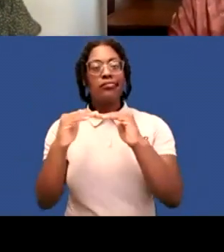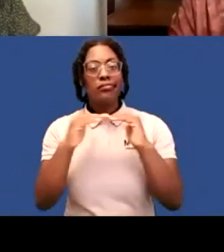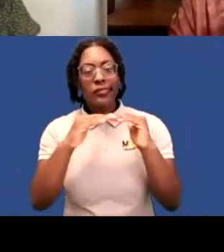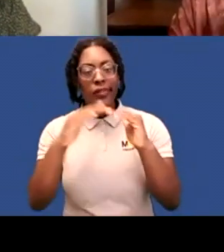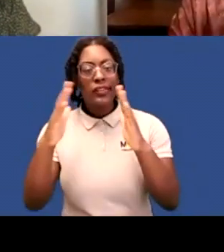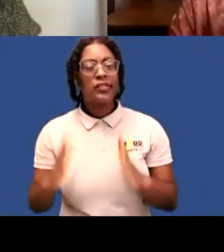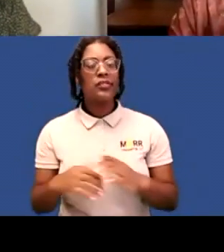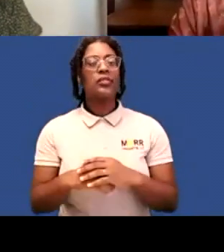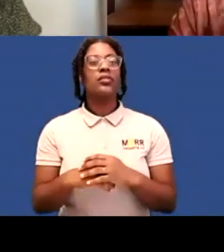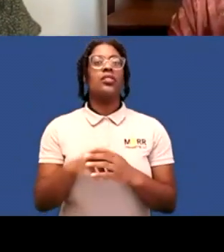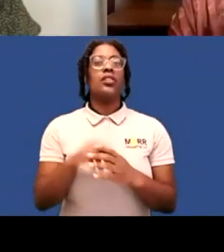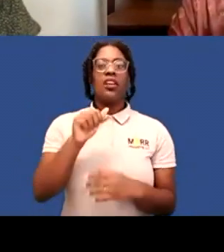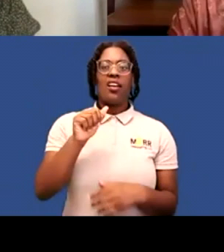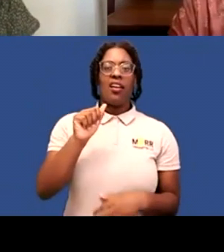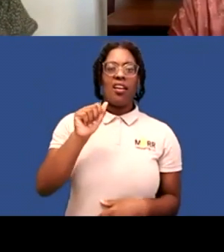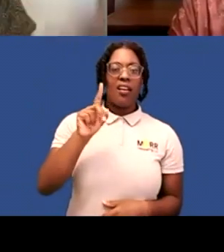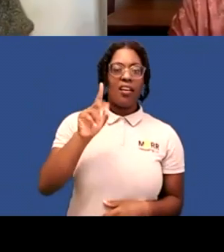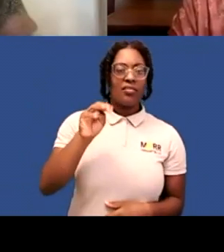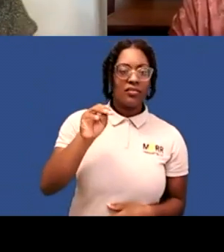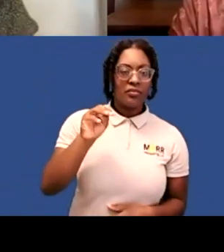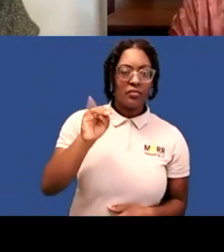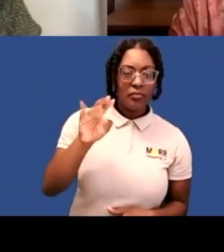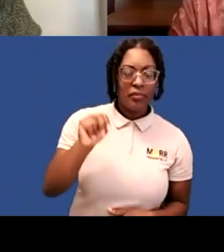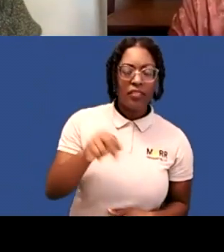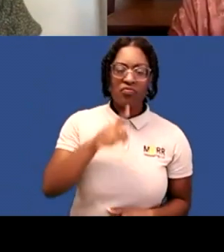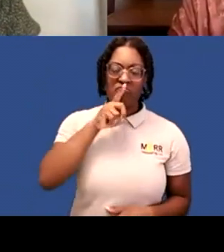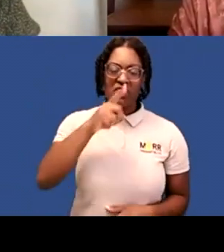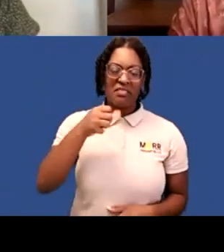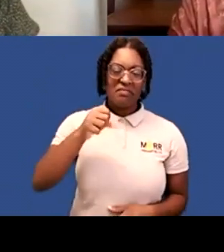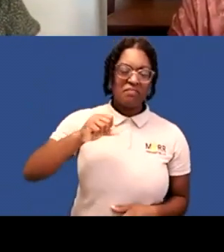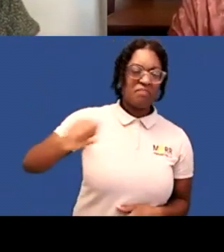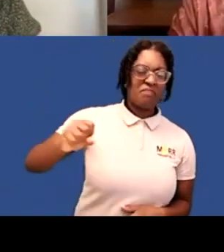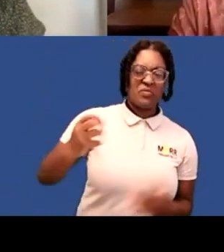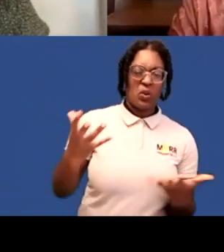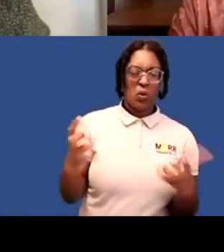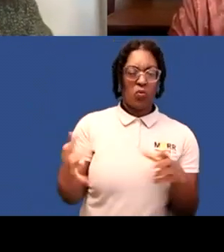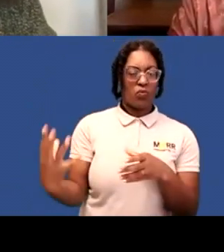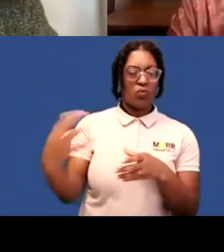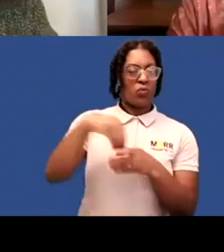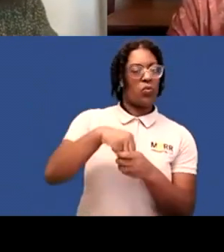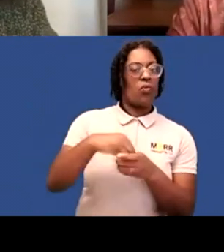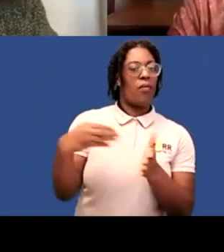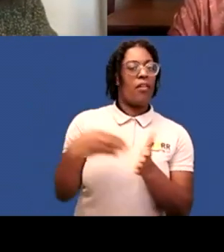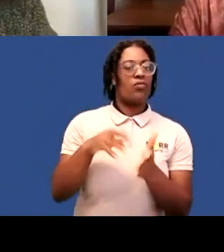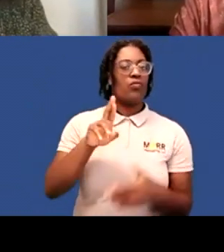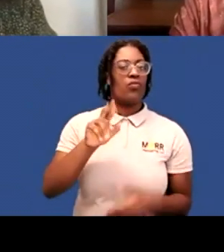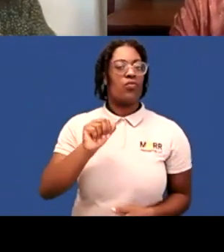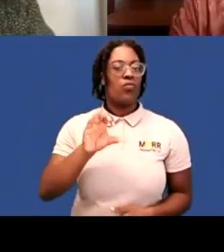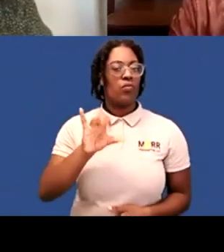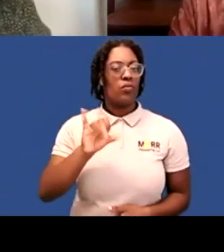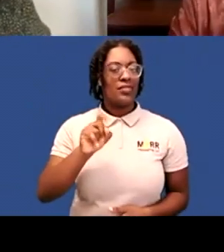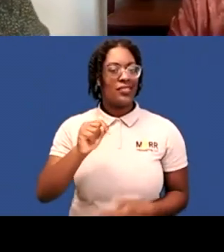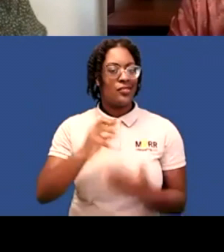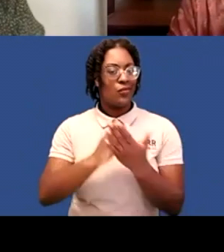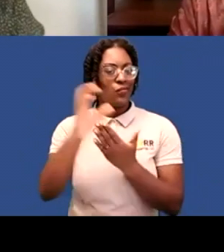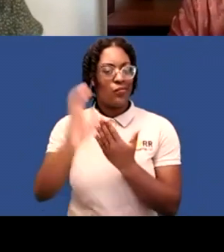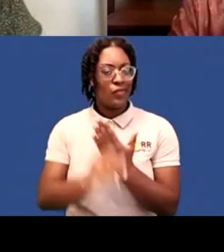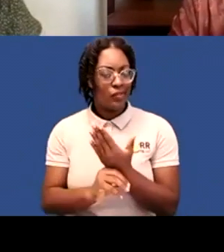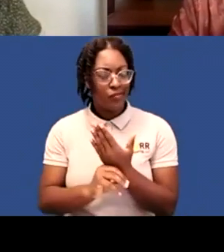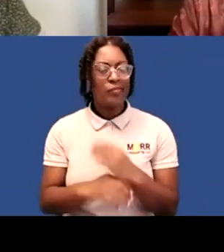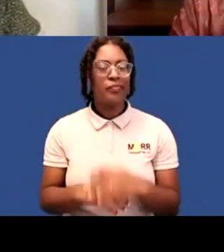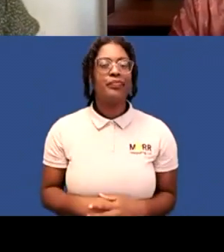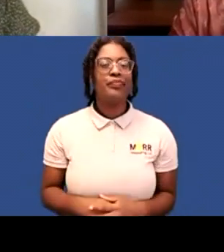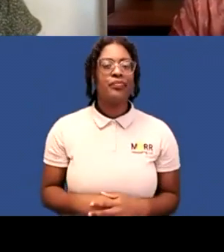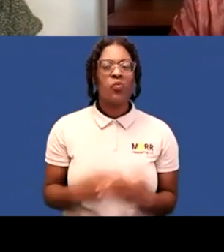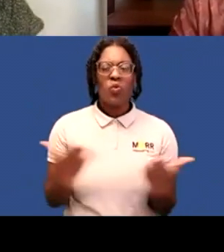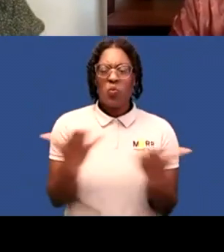administrators, especially in teaching virtual spaces where learning is happening at home? Yeah, so a couple things. If you're